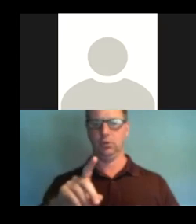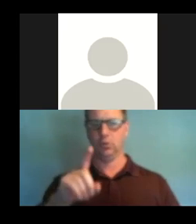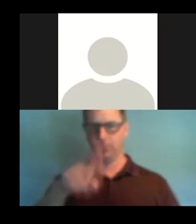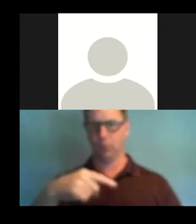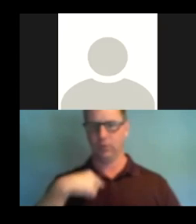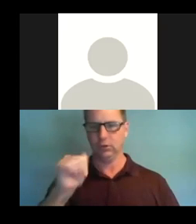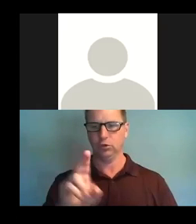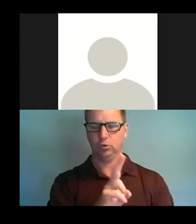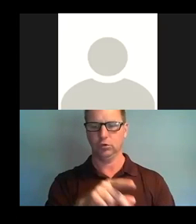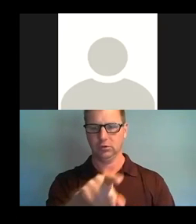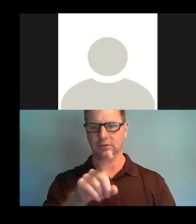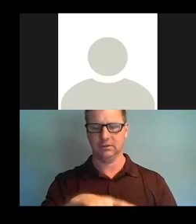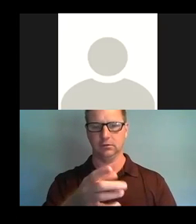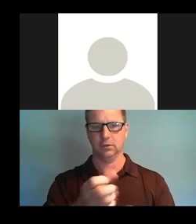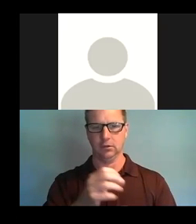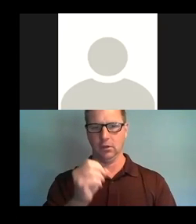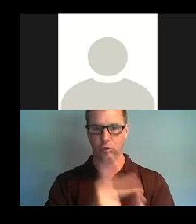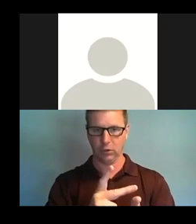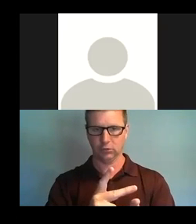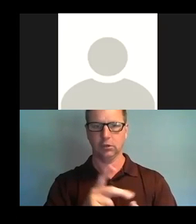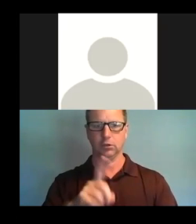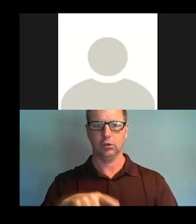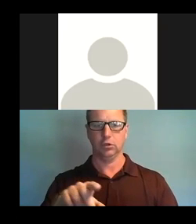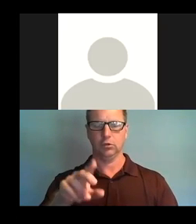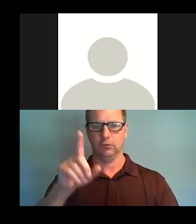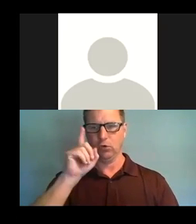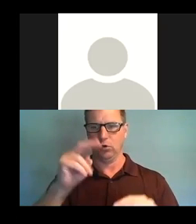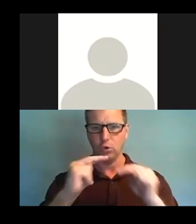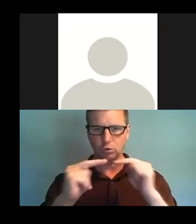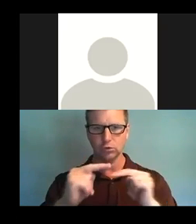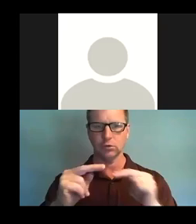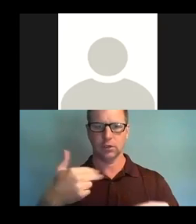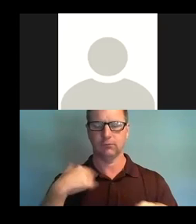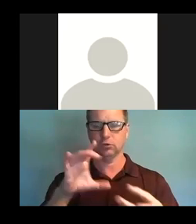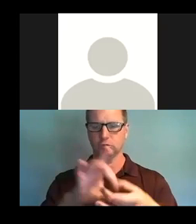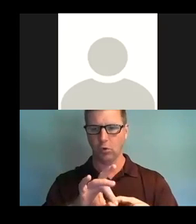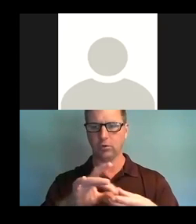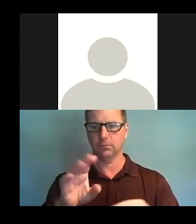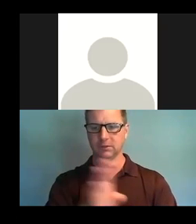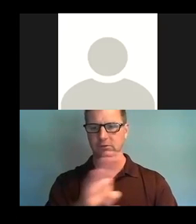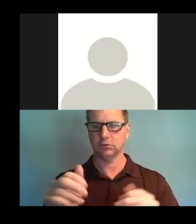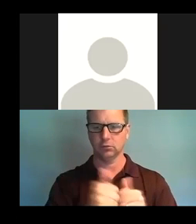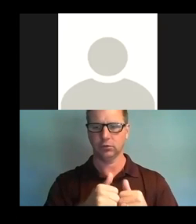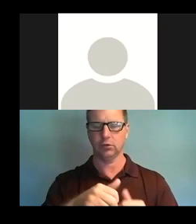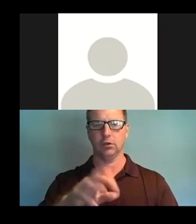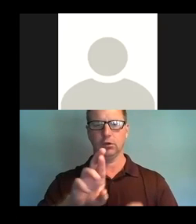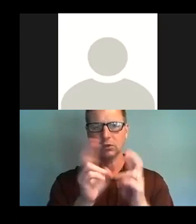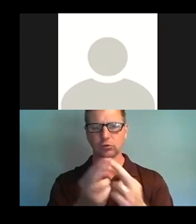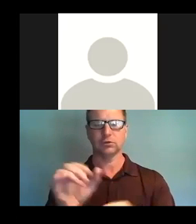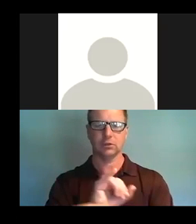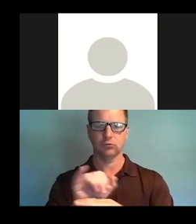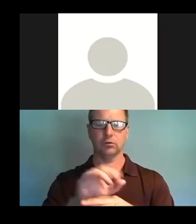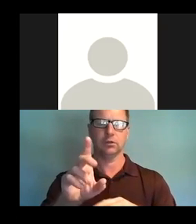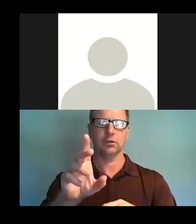we can use this to get authorization to go into exclusive negotiations and have a joint venture with Regional Industrial Development